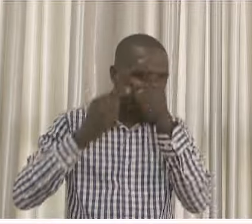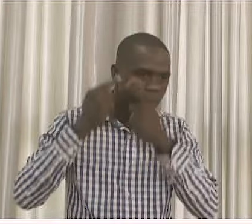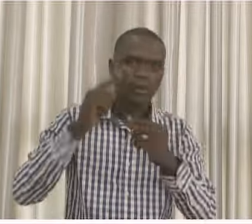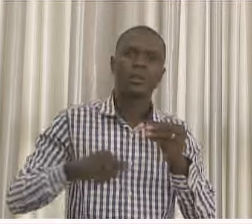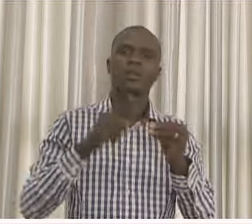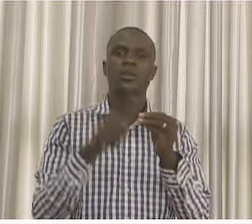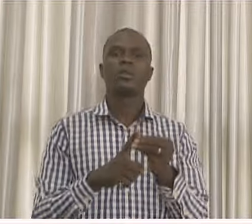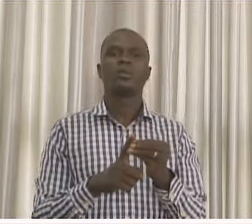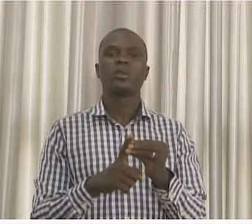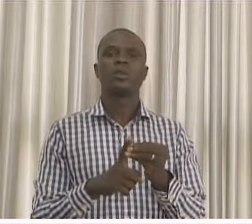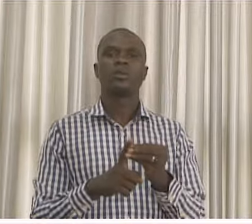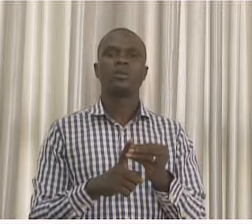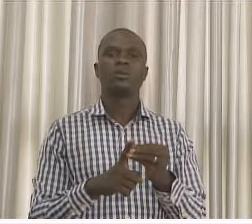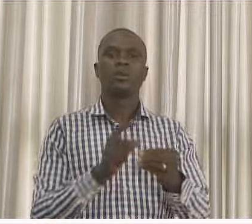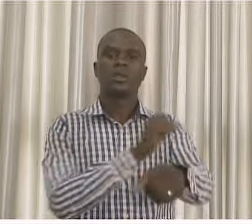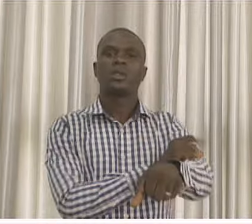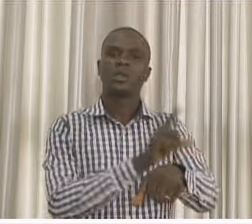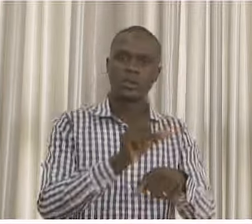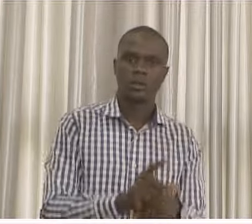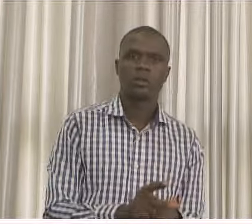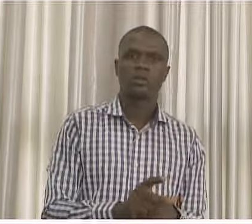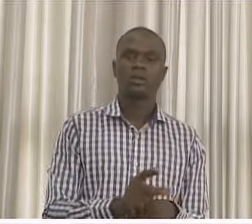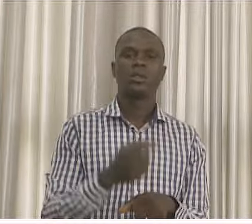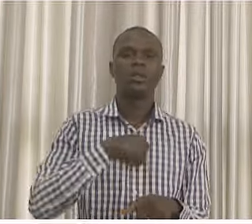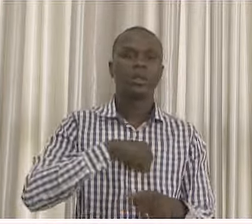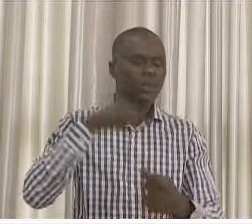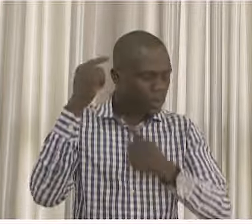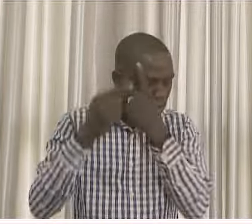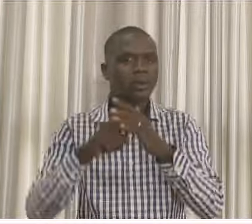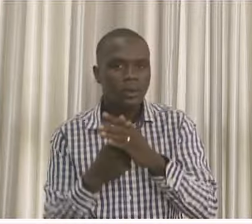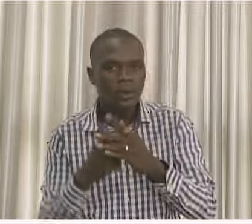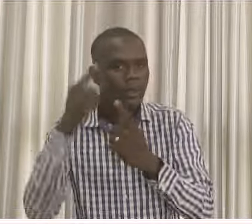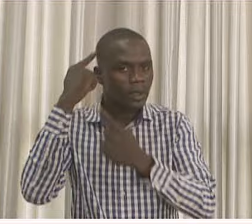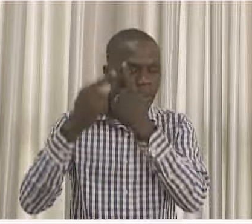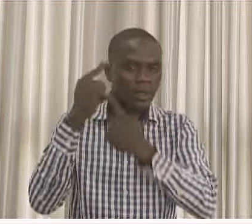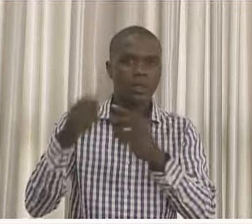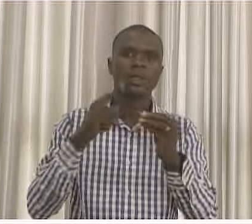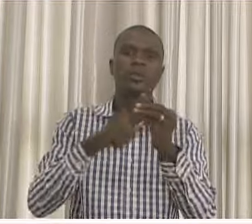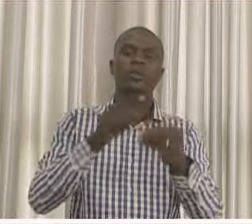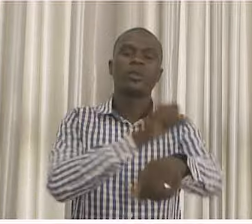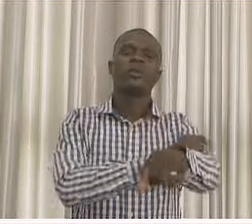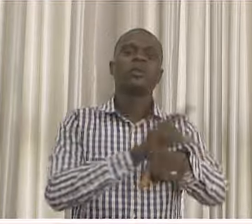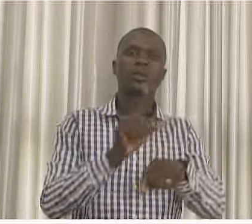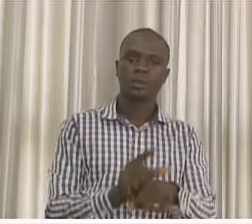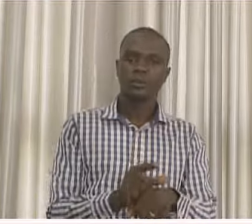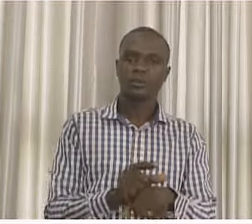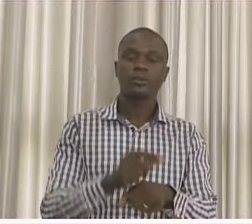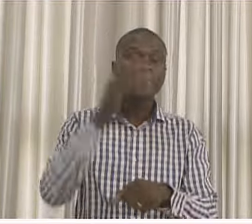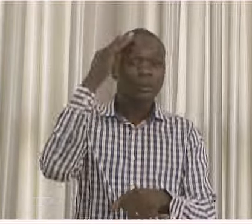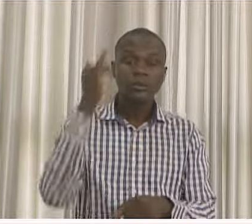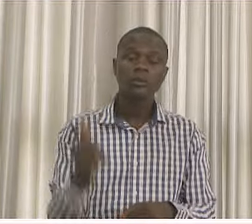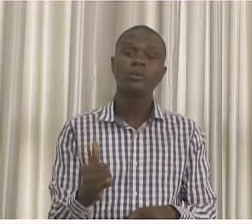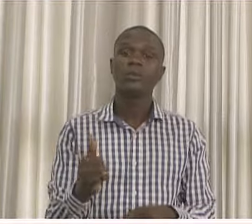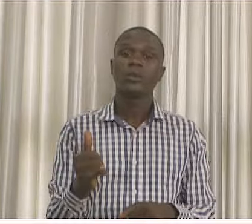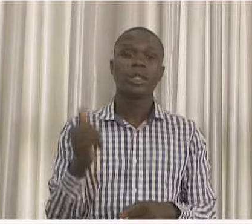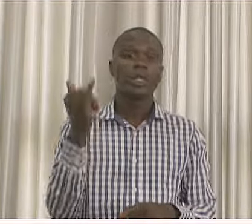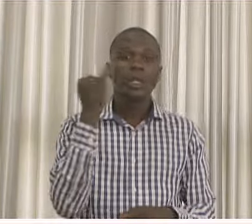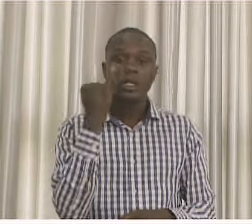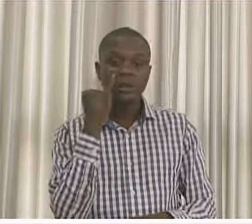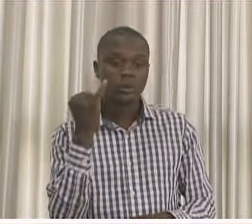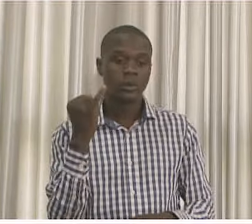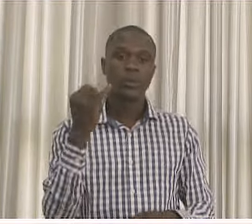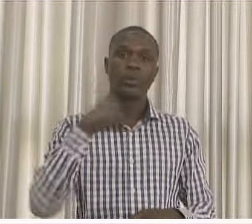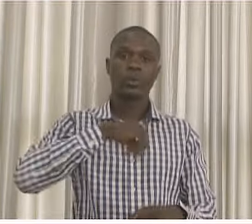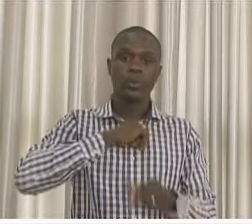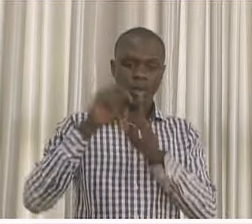the plan where government gets, how do I engage with that plan? If you talk about financial inclusion, you could begin to ask how